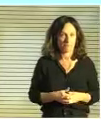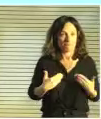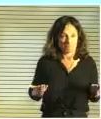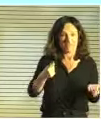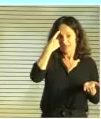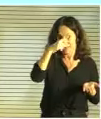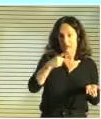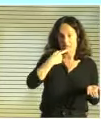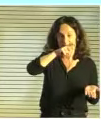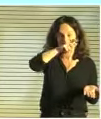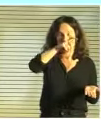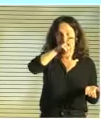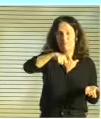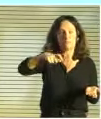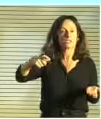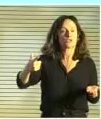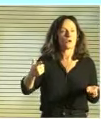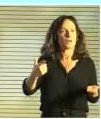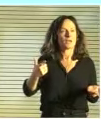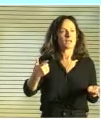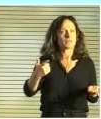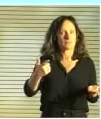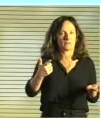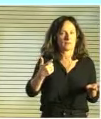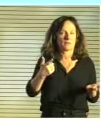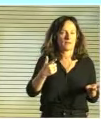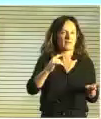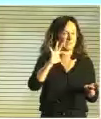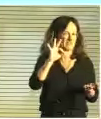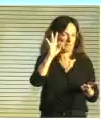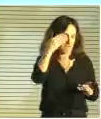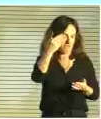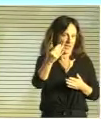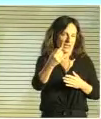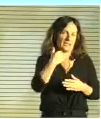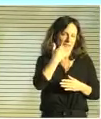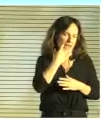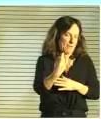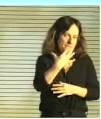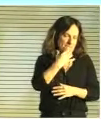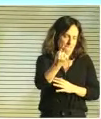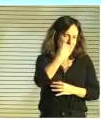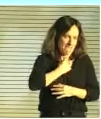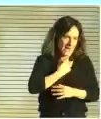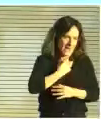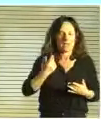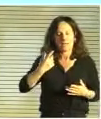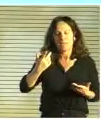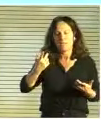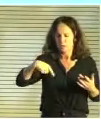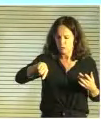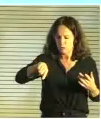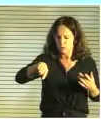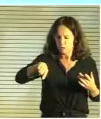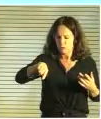It was a process of 2.5 years. We discussed with SBTI, but we got the certification in January this year